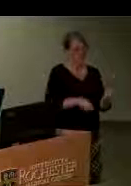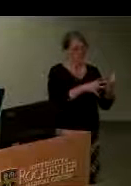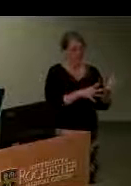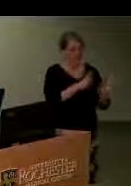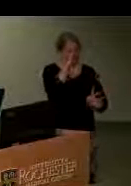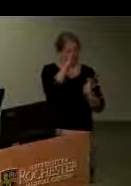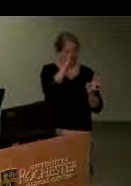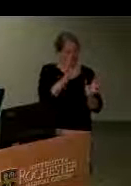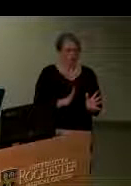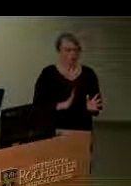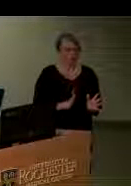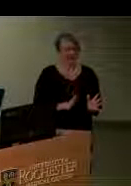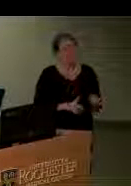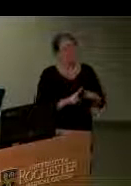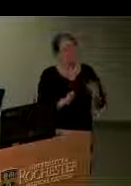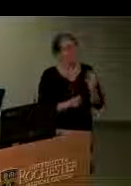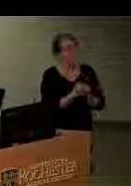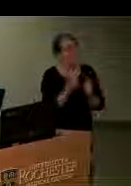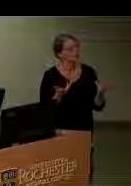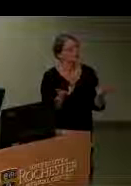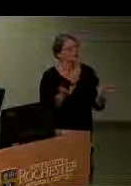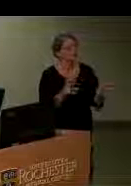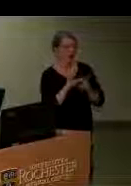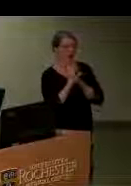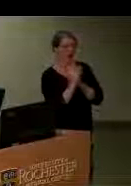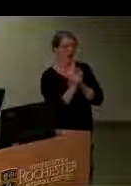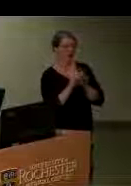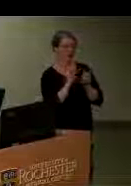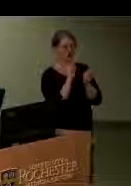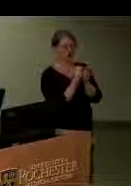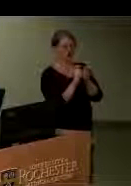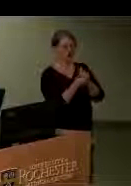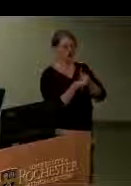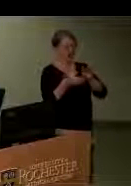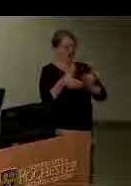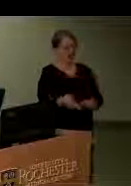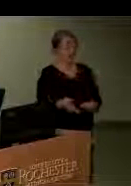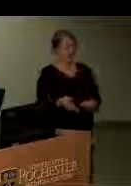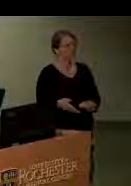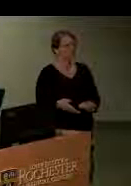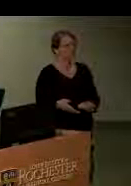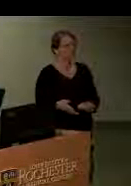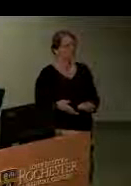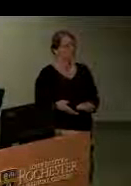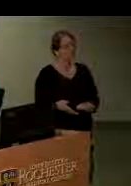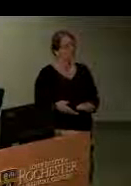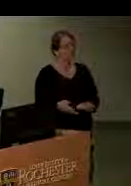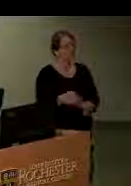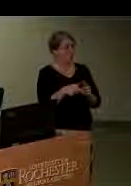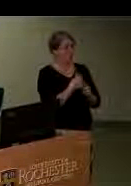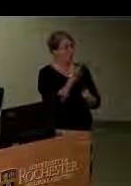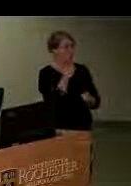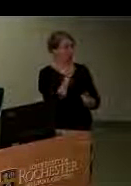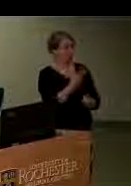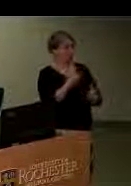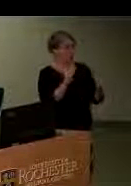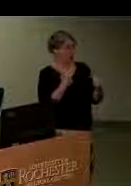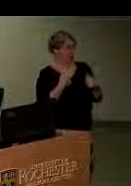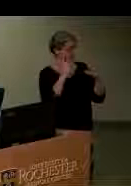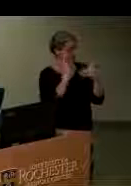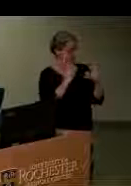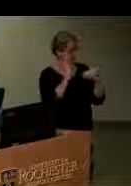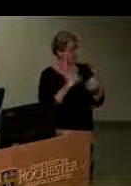but I think mostly he was a culture change agent. And when you see what I experienced, you'll realize